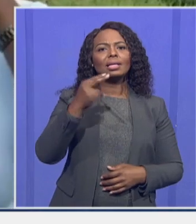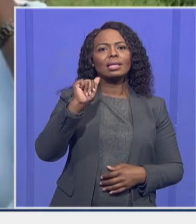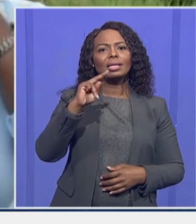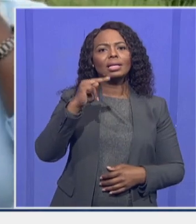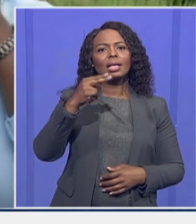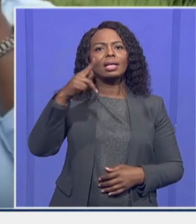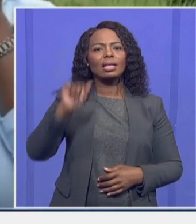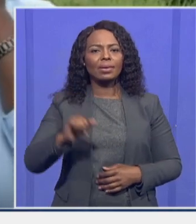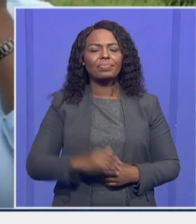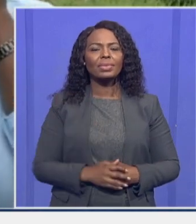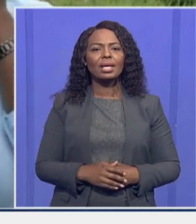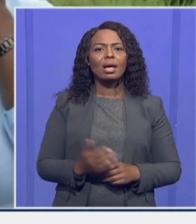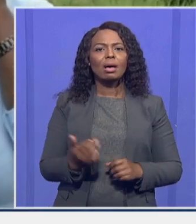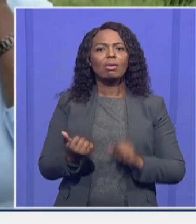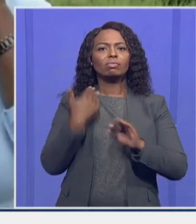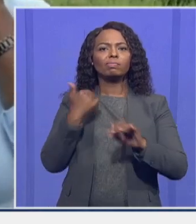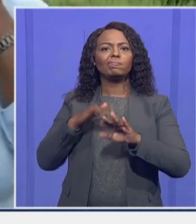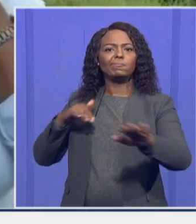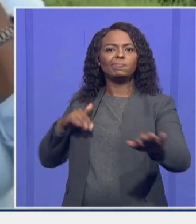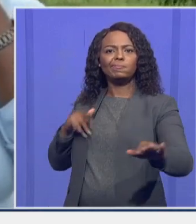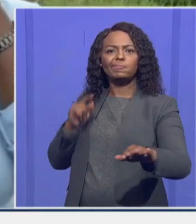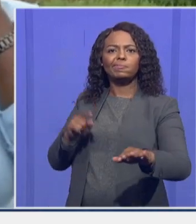been affected by that sinkhole there?